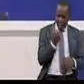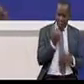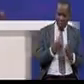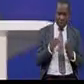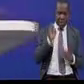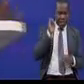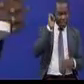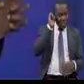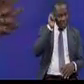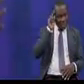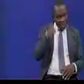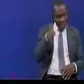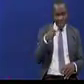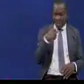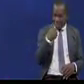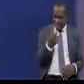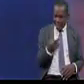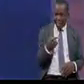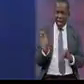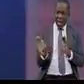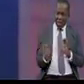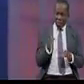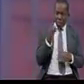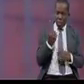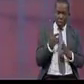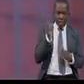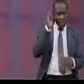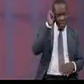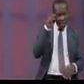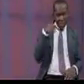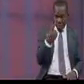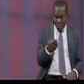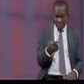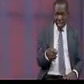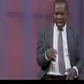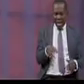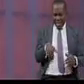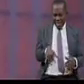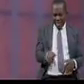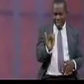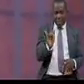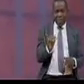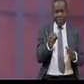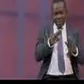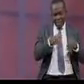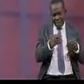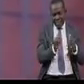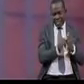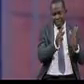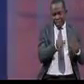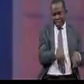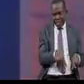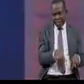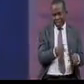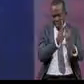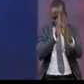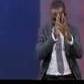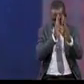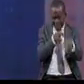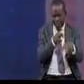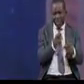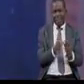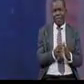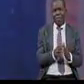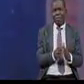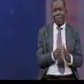the respect of the old faithfulness. When he was standing, when he believed in